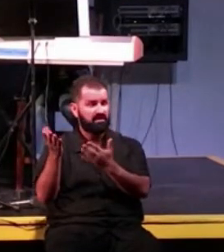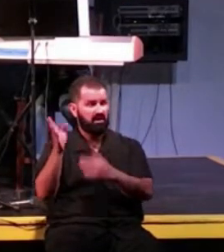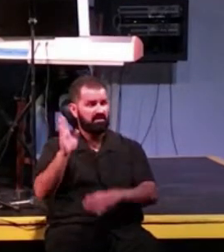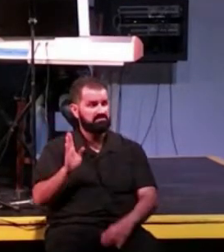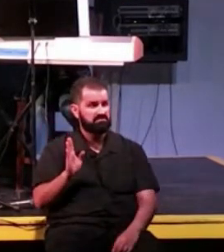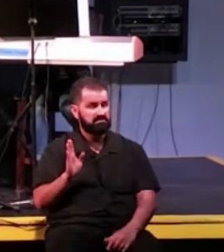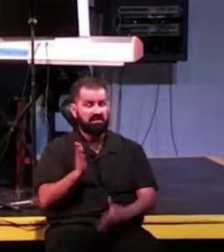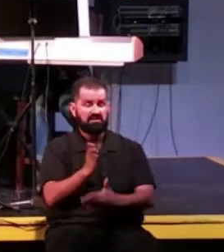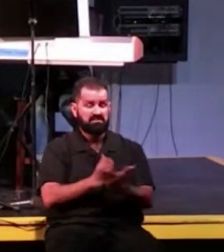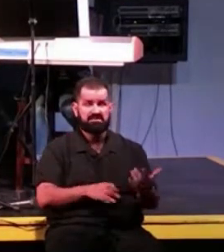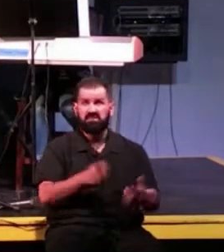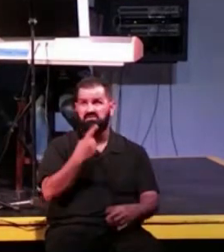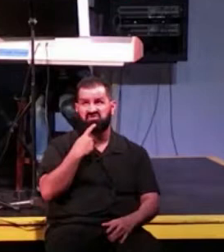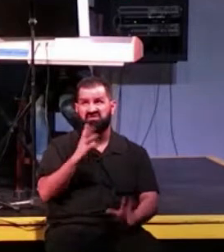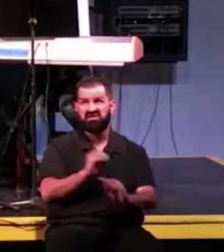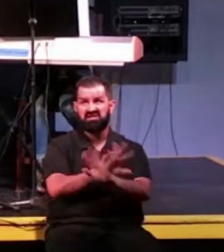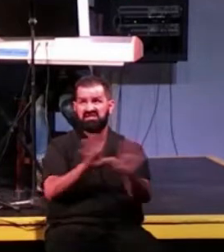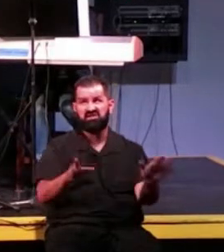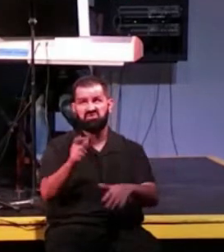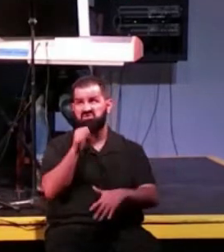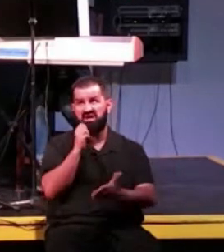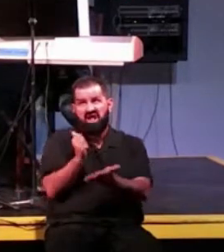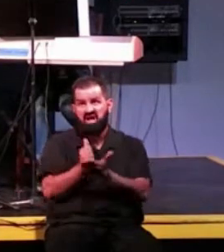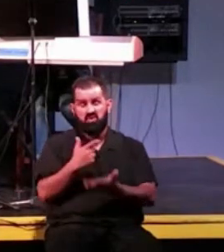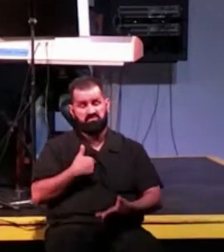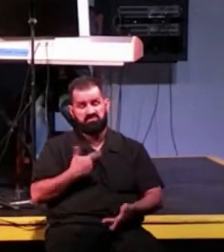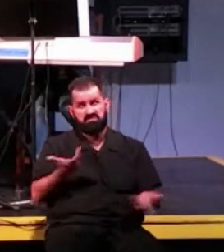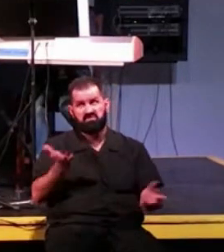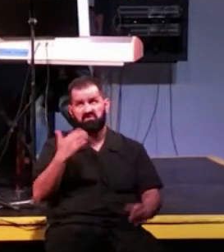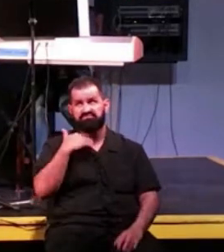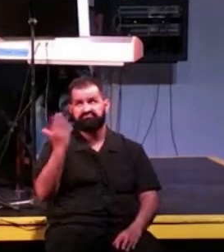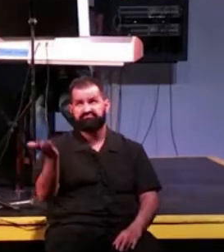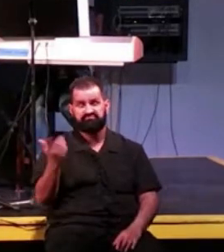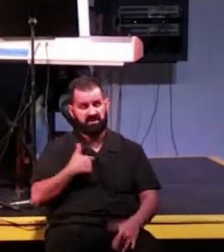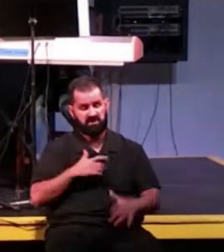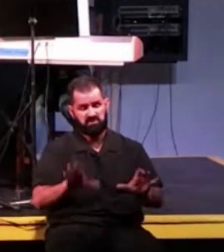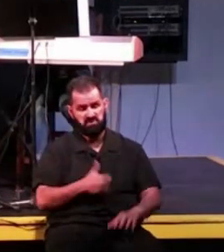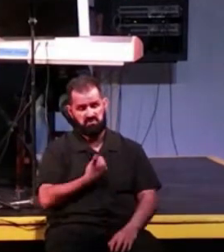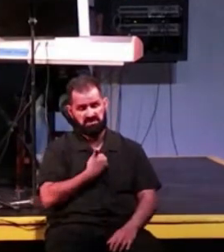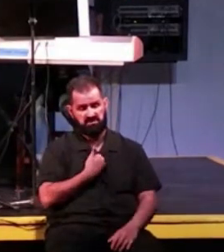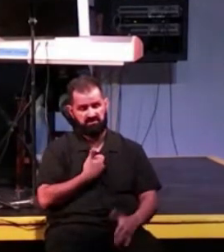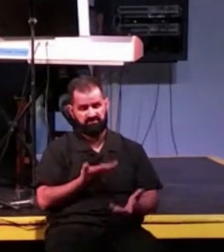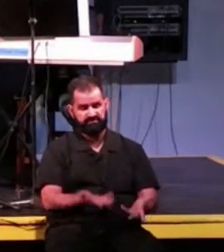Some of you said, God, you're clearly not coming through, so I got to do this on my own.